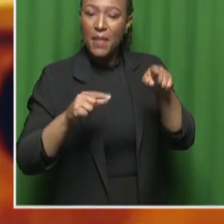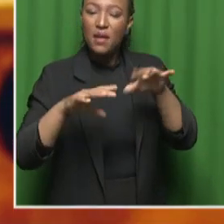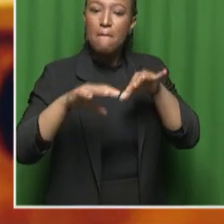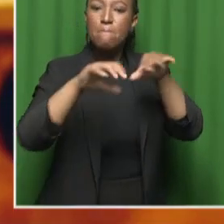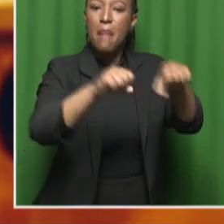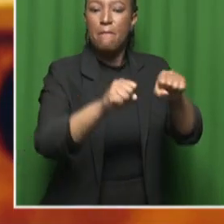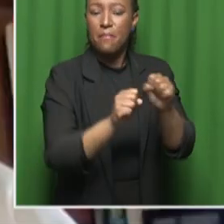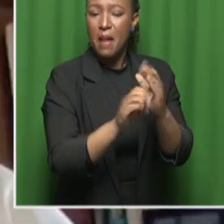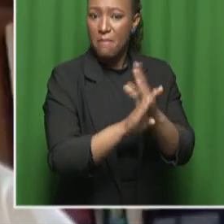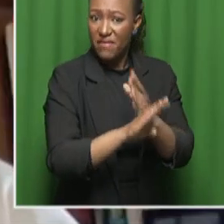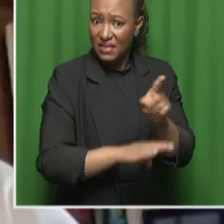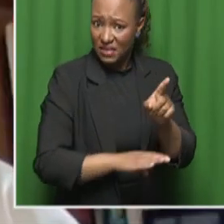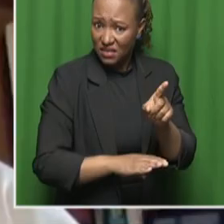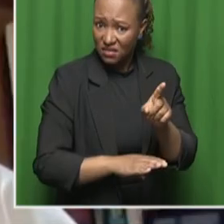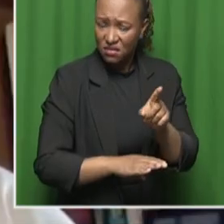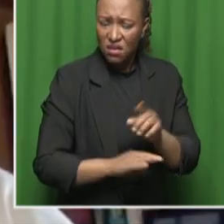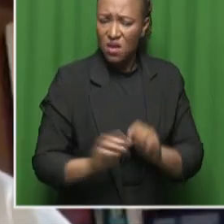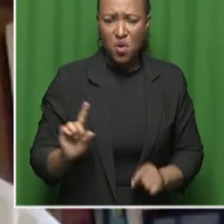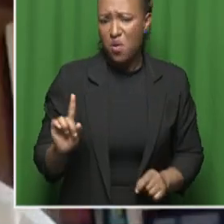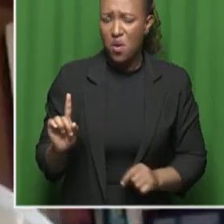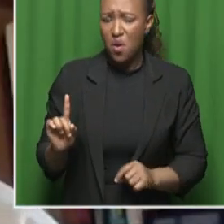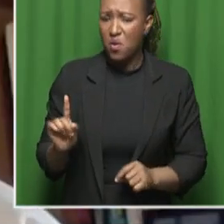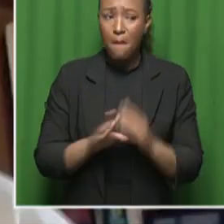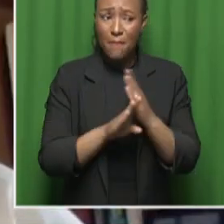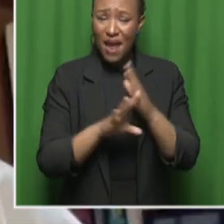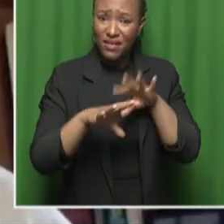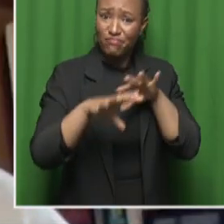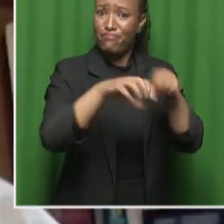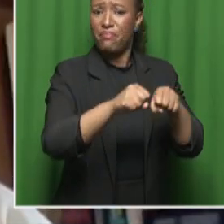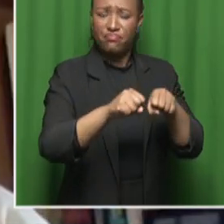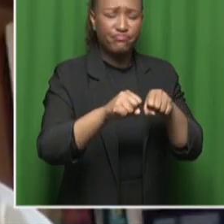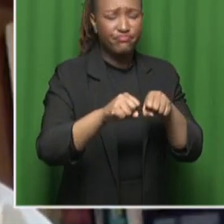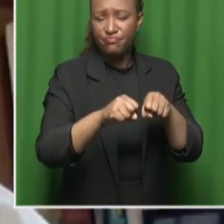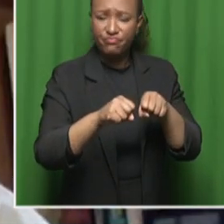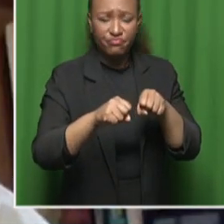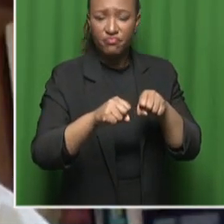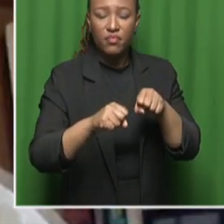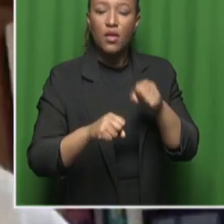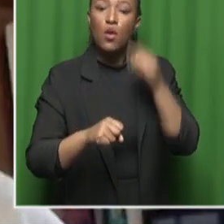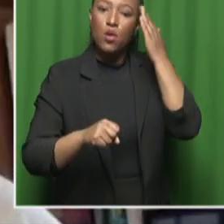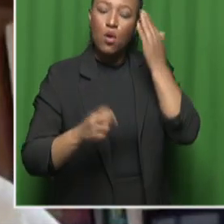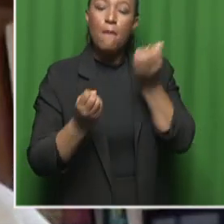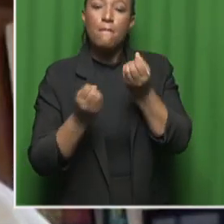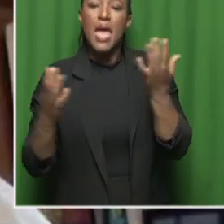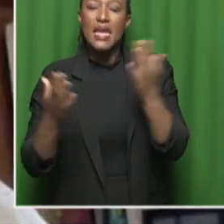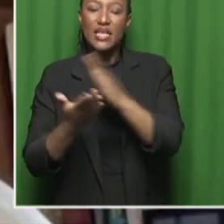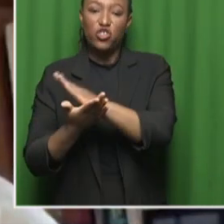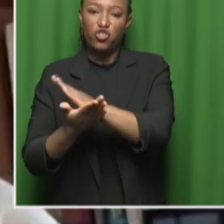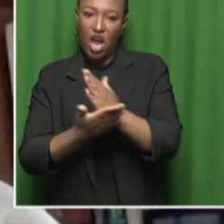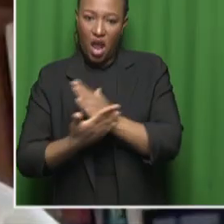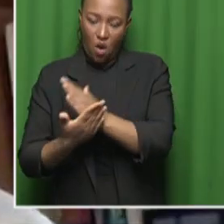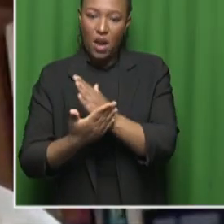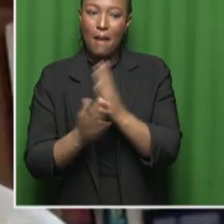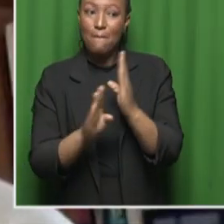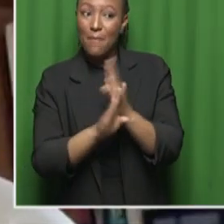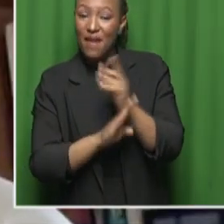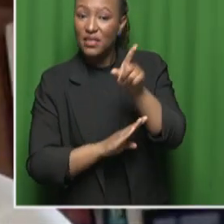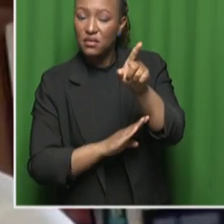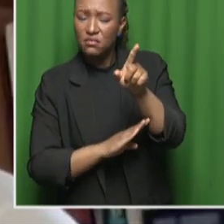Yeah, well, we share that sentiment. You cannot privatize the Reserve Bank, though we know that majority of the shareholders are private shareholders. He